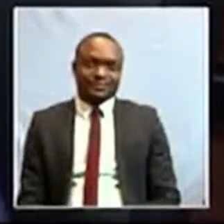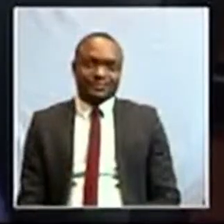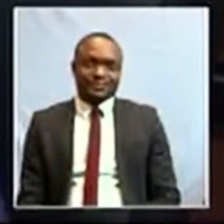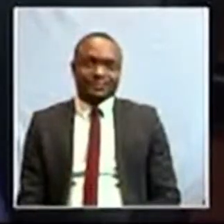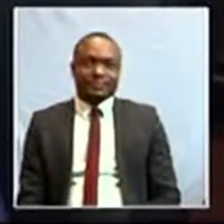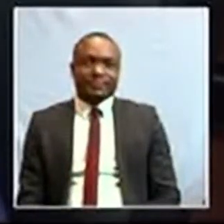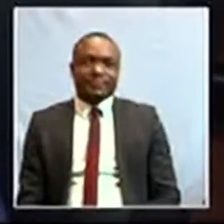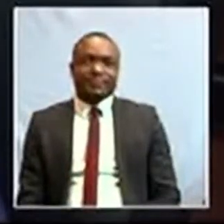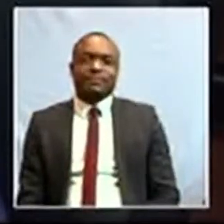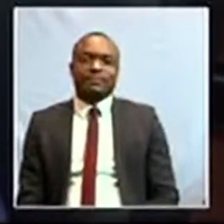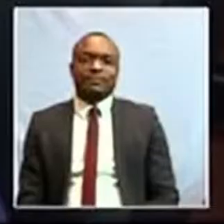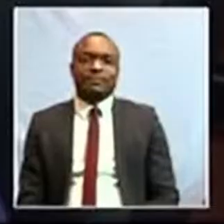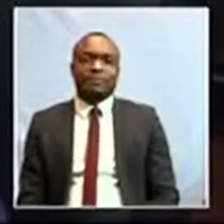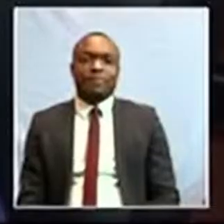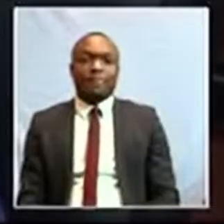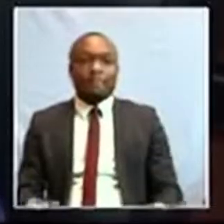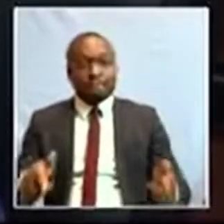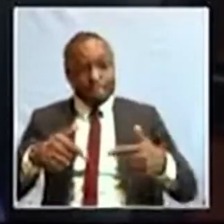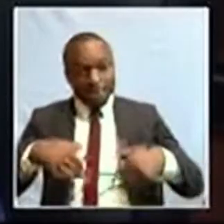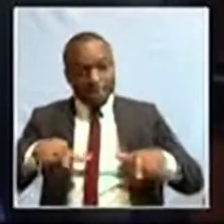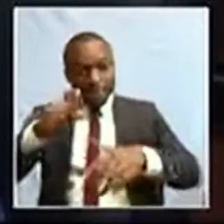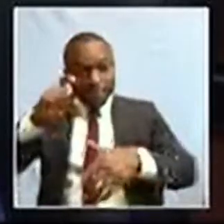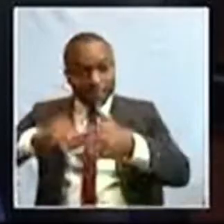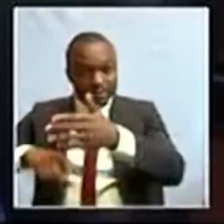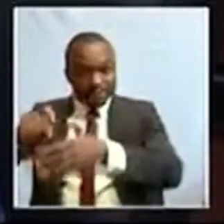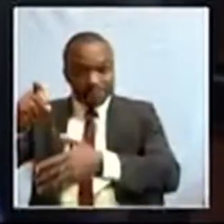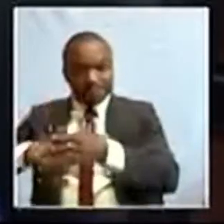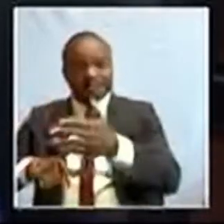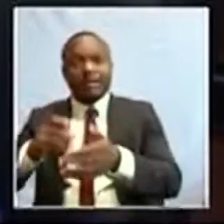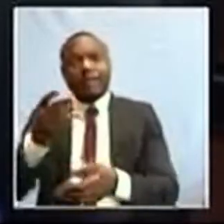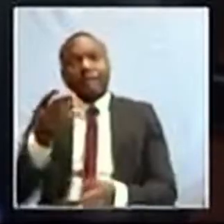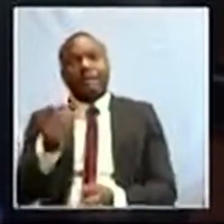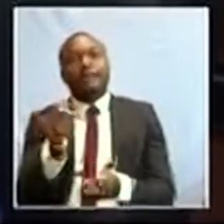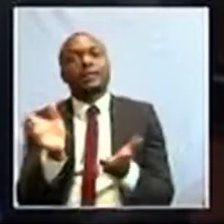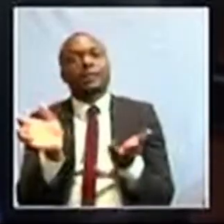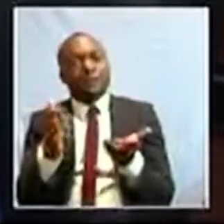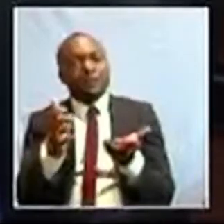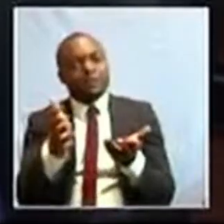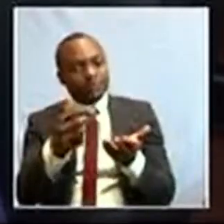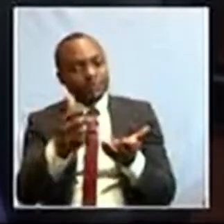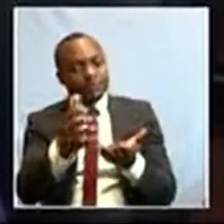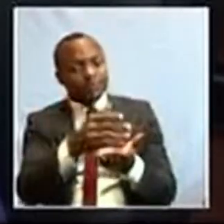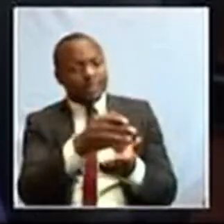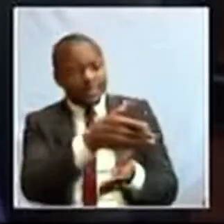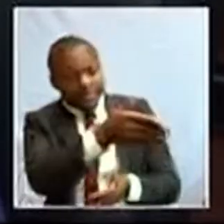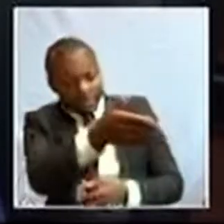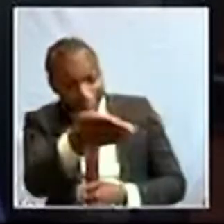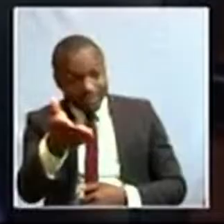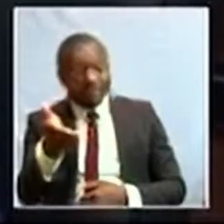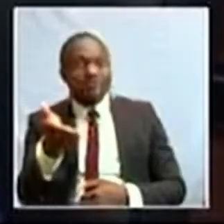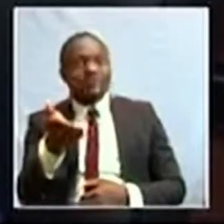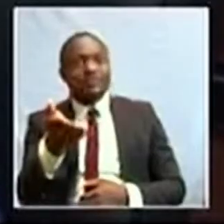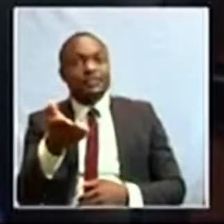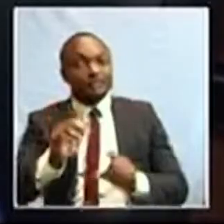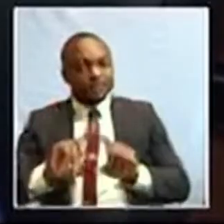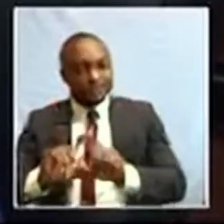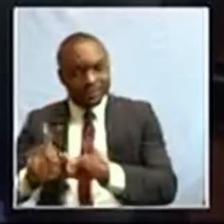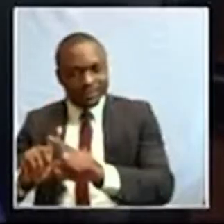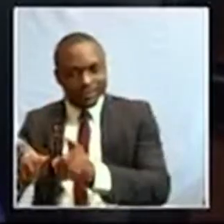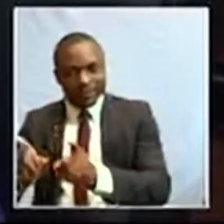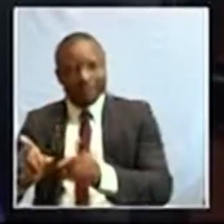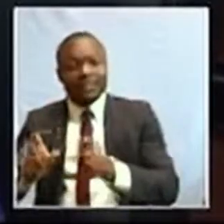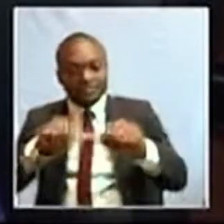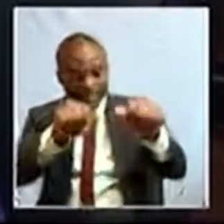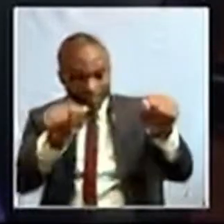in local taxes revenue collection in these respective wards?